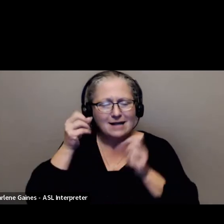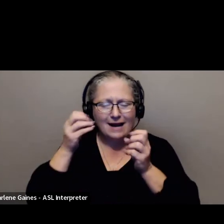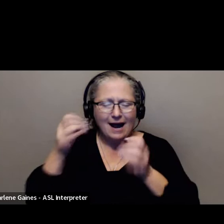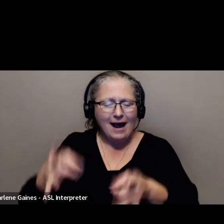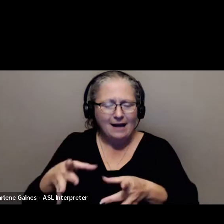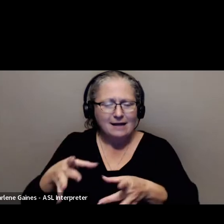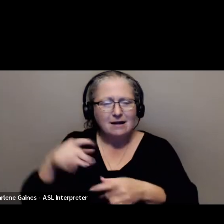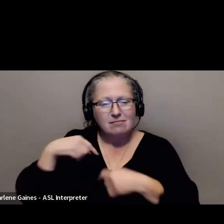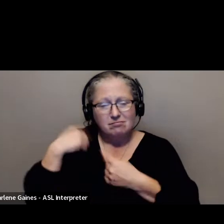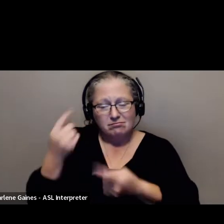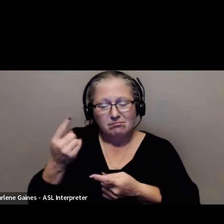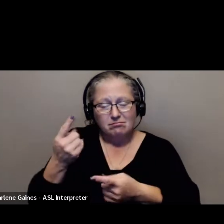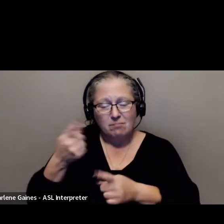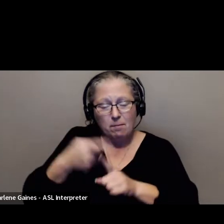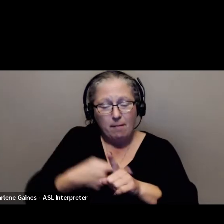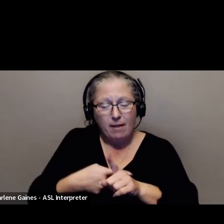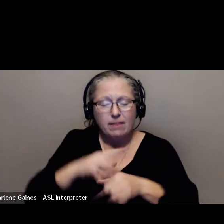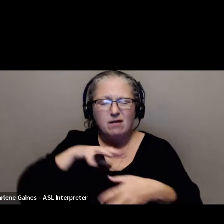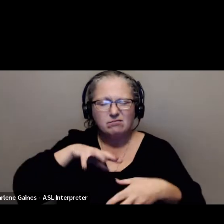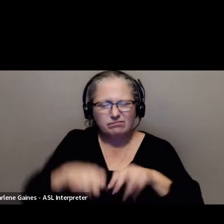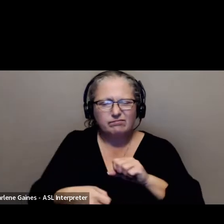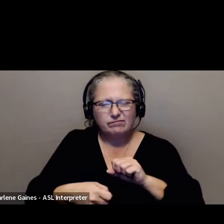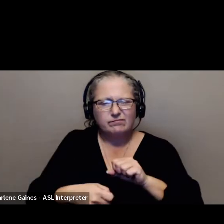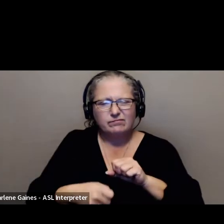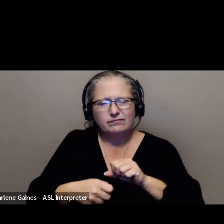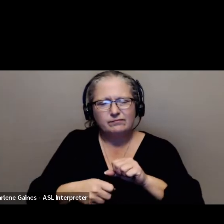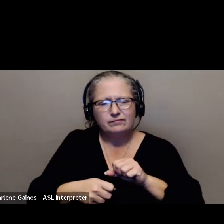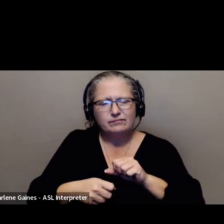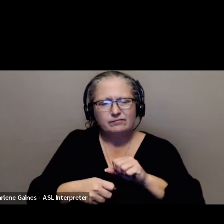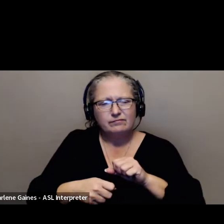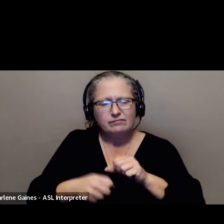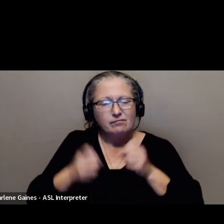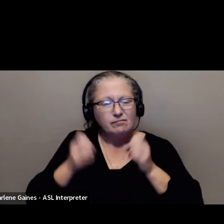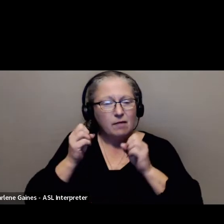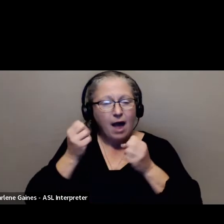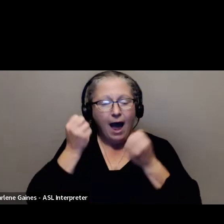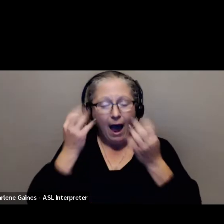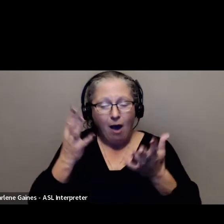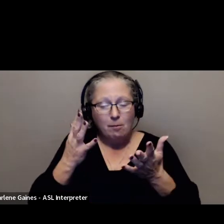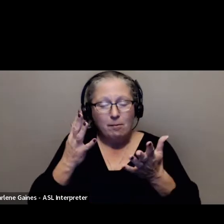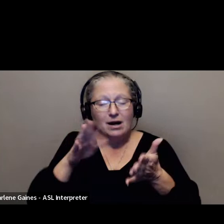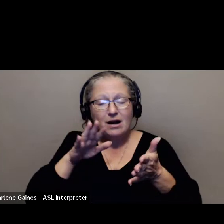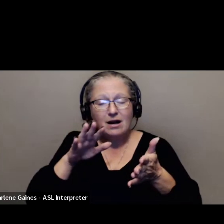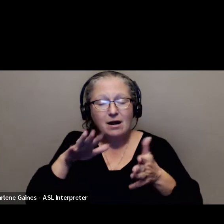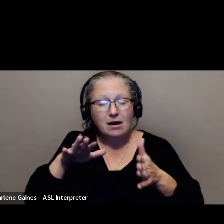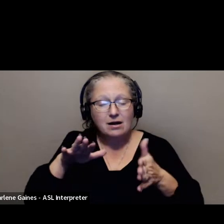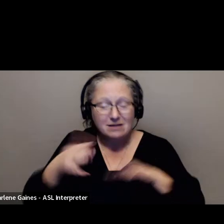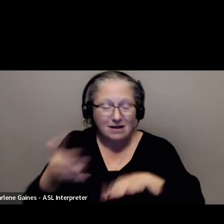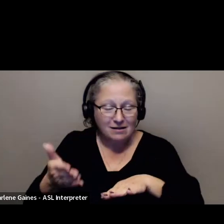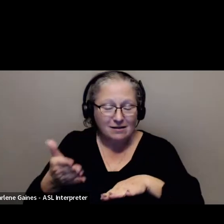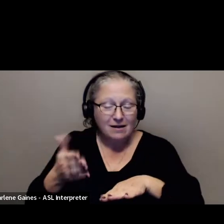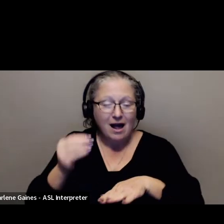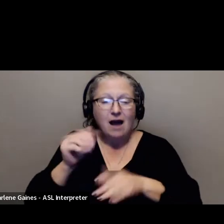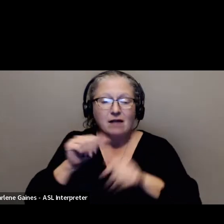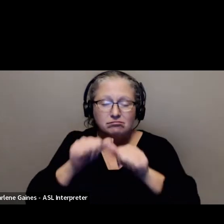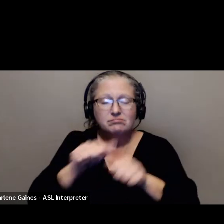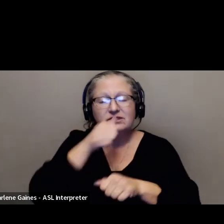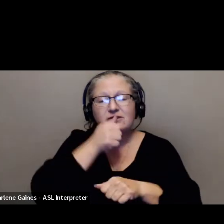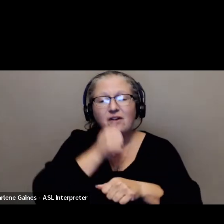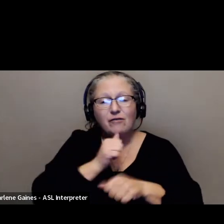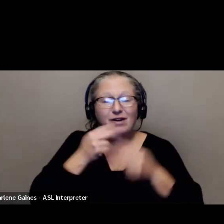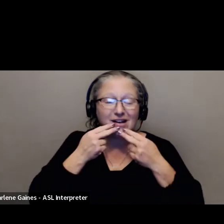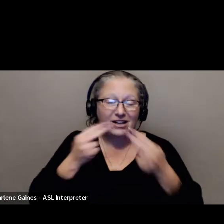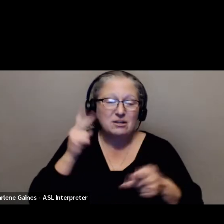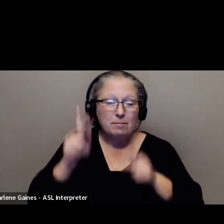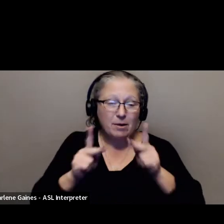of the last month have been heartbreaking, to say the least. The sheer number of lives lost and the continued suffering of innocent people while the